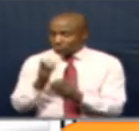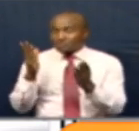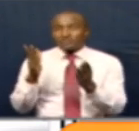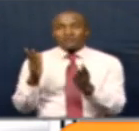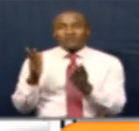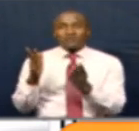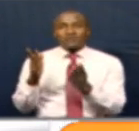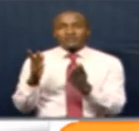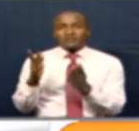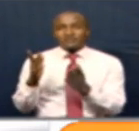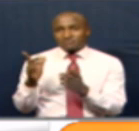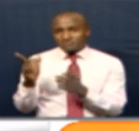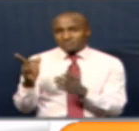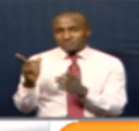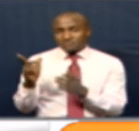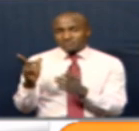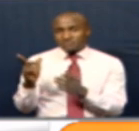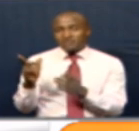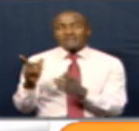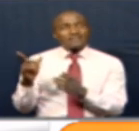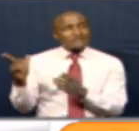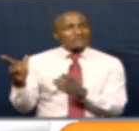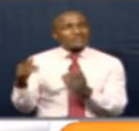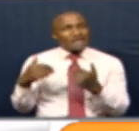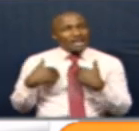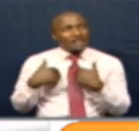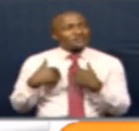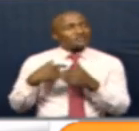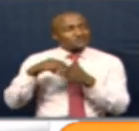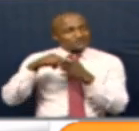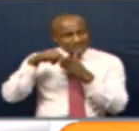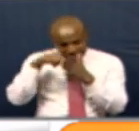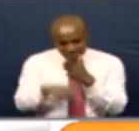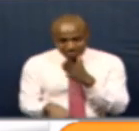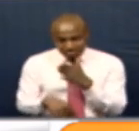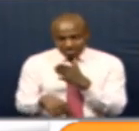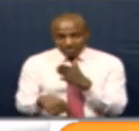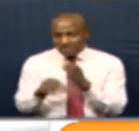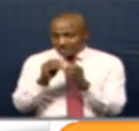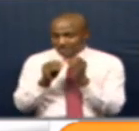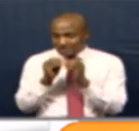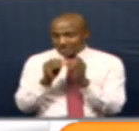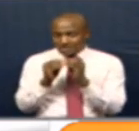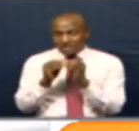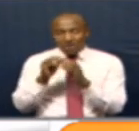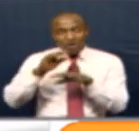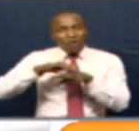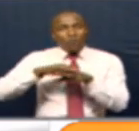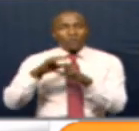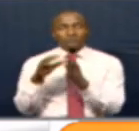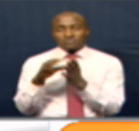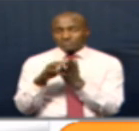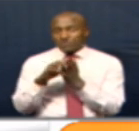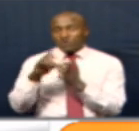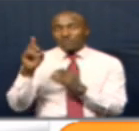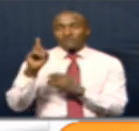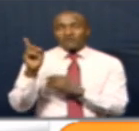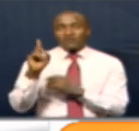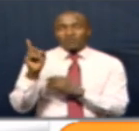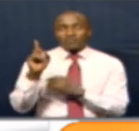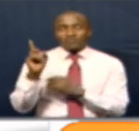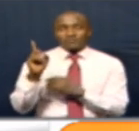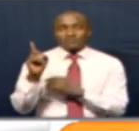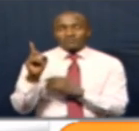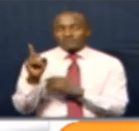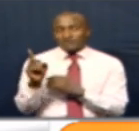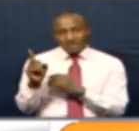Mismanaged. And it had very in-depth data on the state of Nairobi in